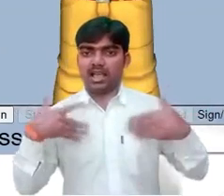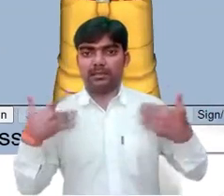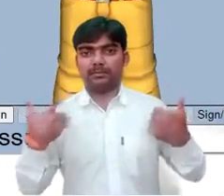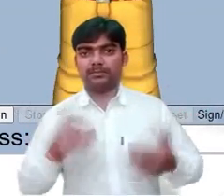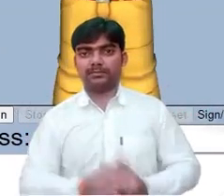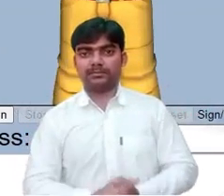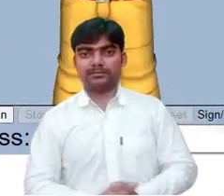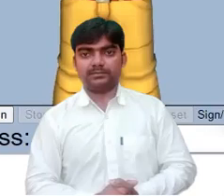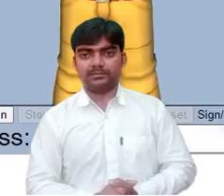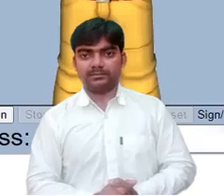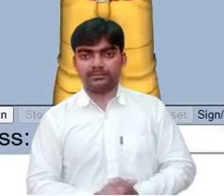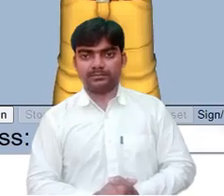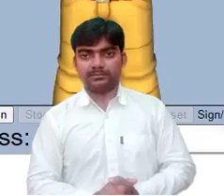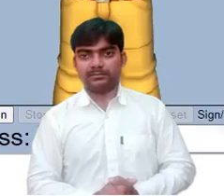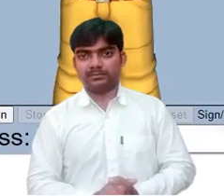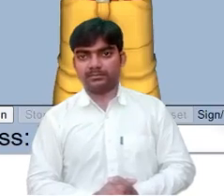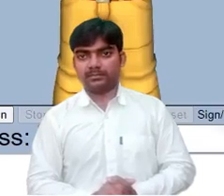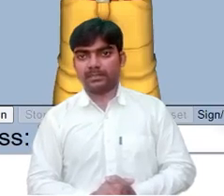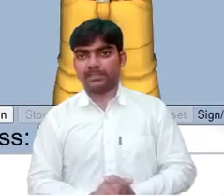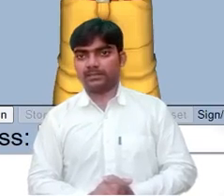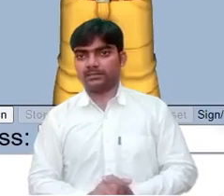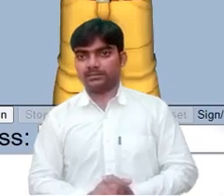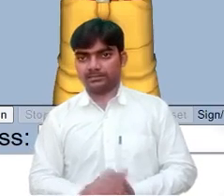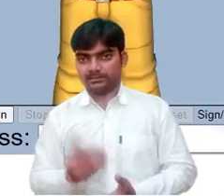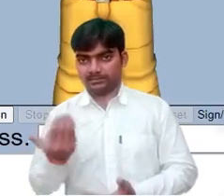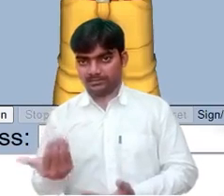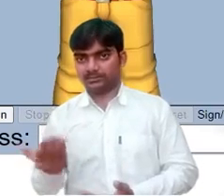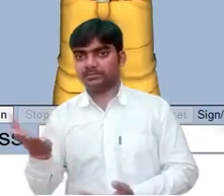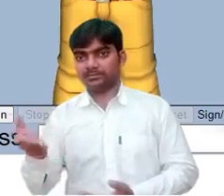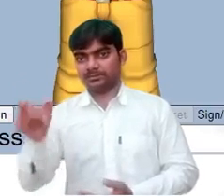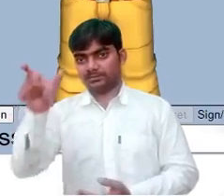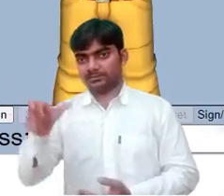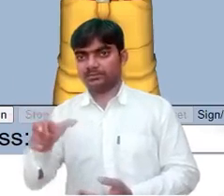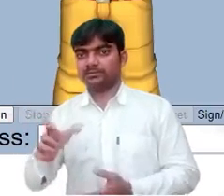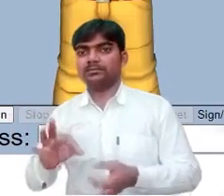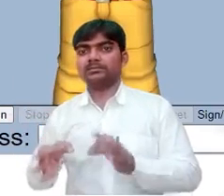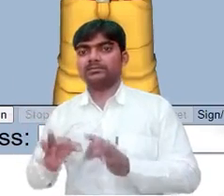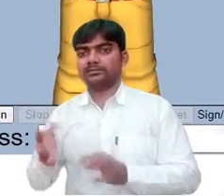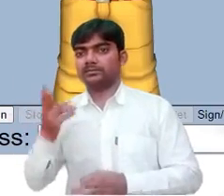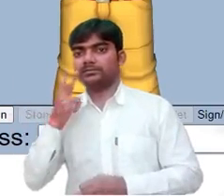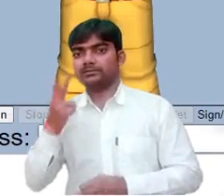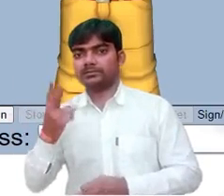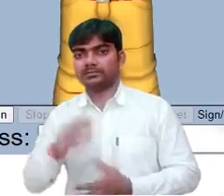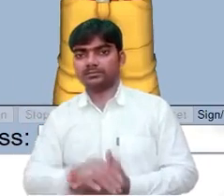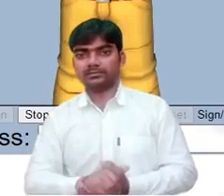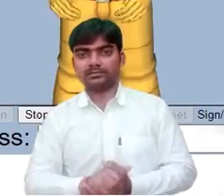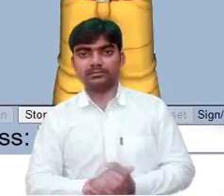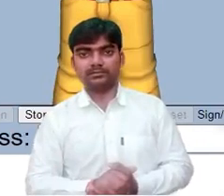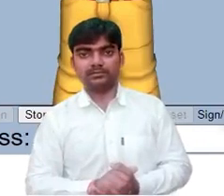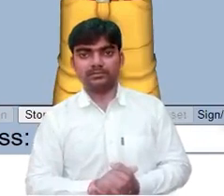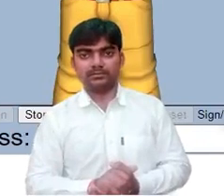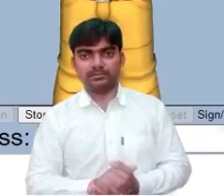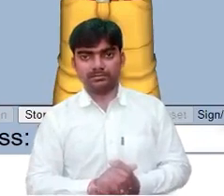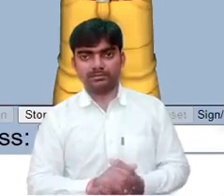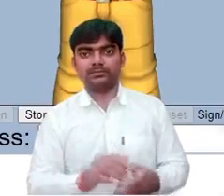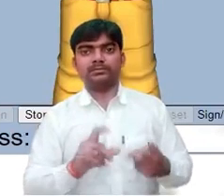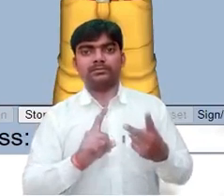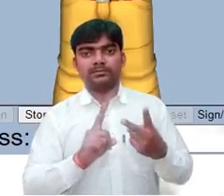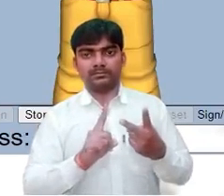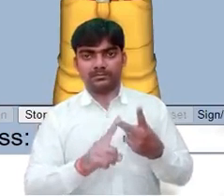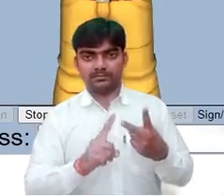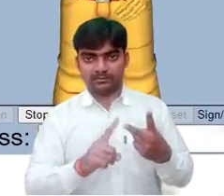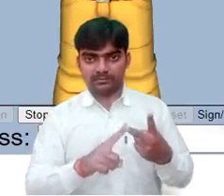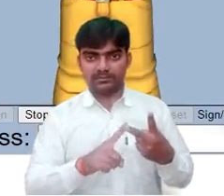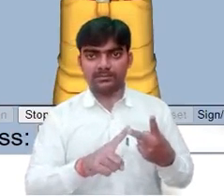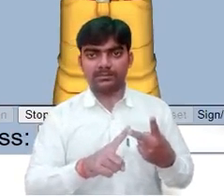announcement. Say it is welcome to station. I click on static play and this announcement will